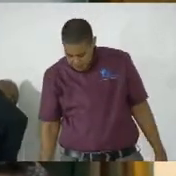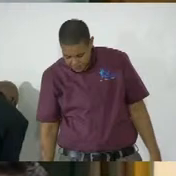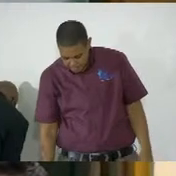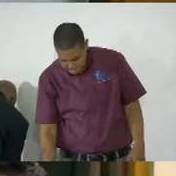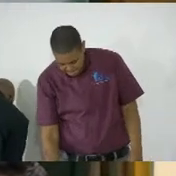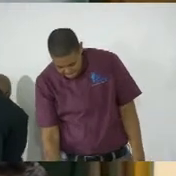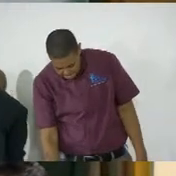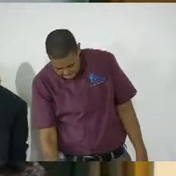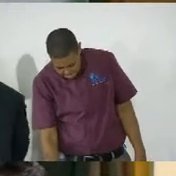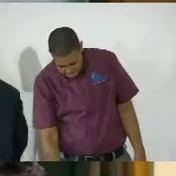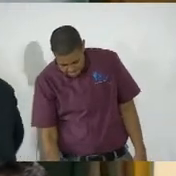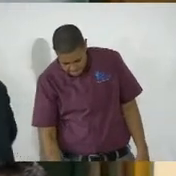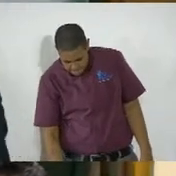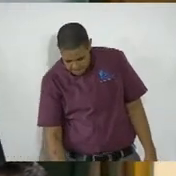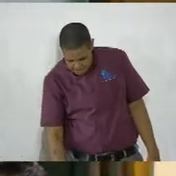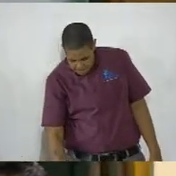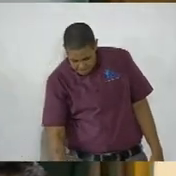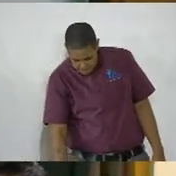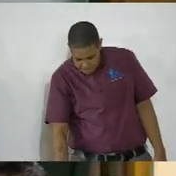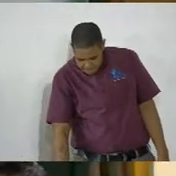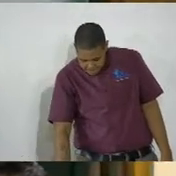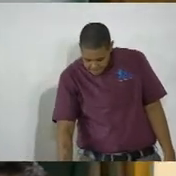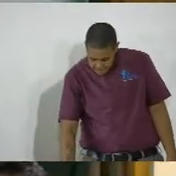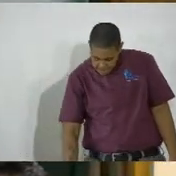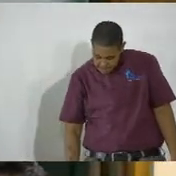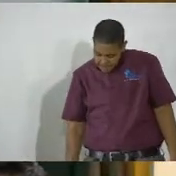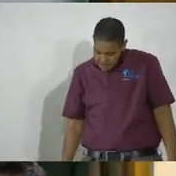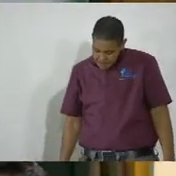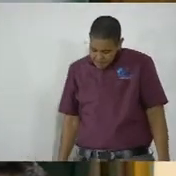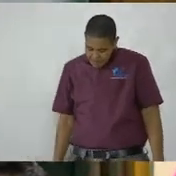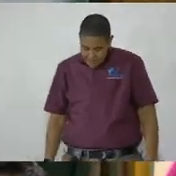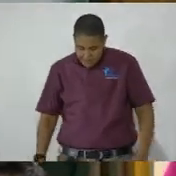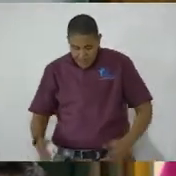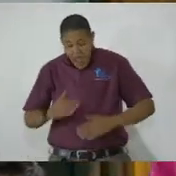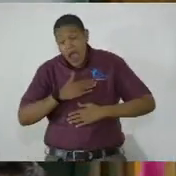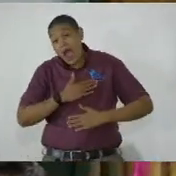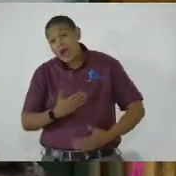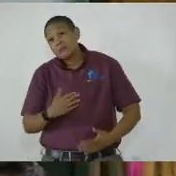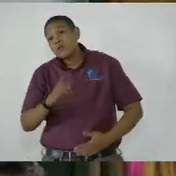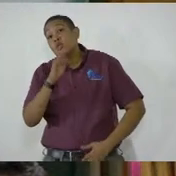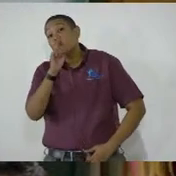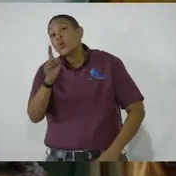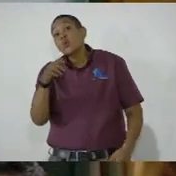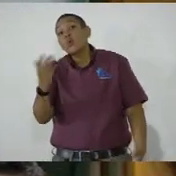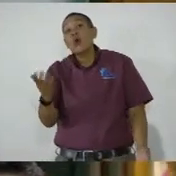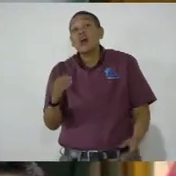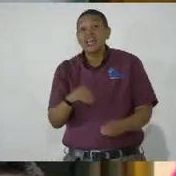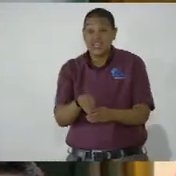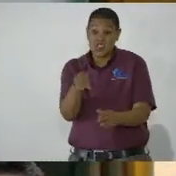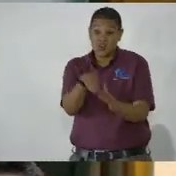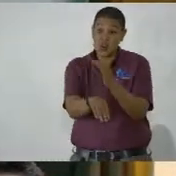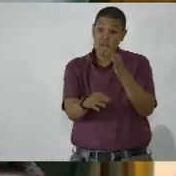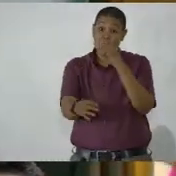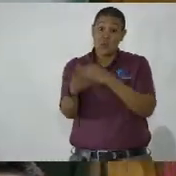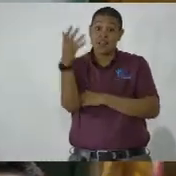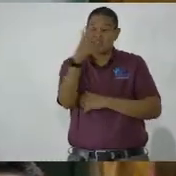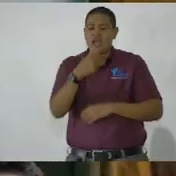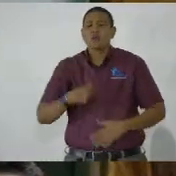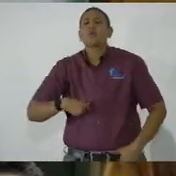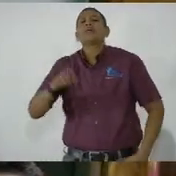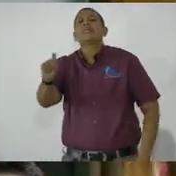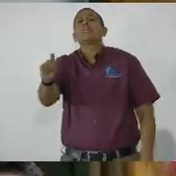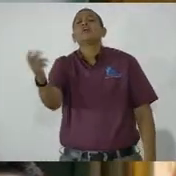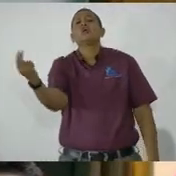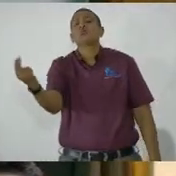Admittedly, but the truth of it, Madam Speaker, and I will discuss it shortly, even in the criminal courts, we need to